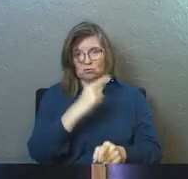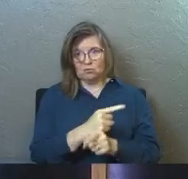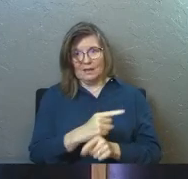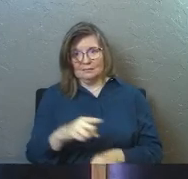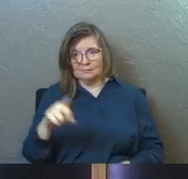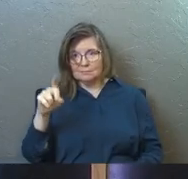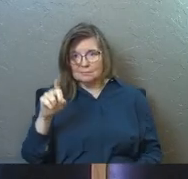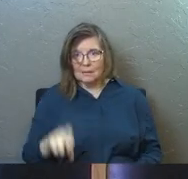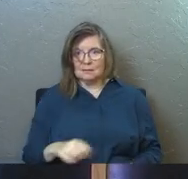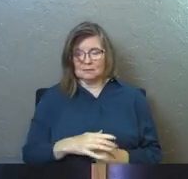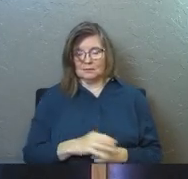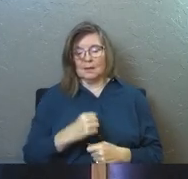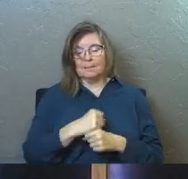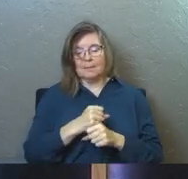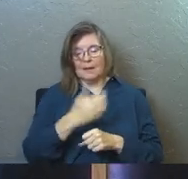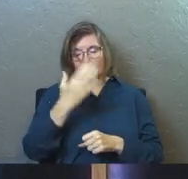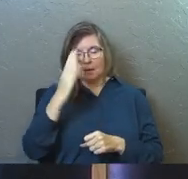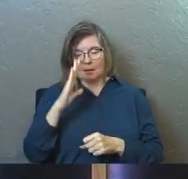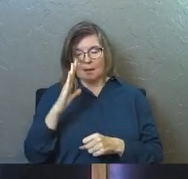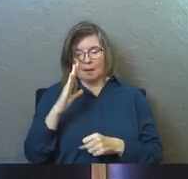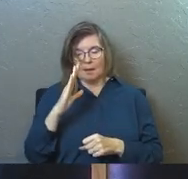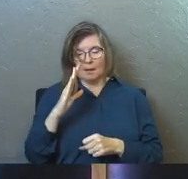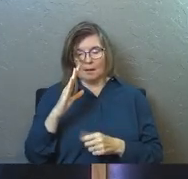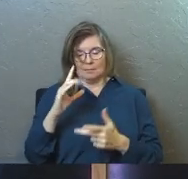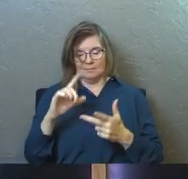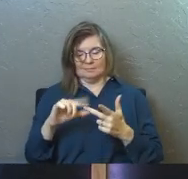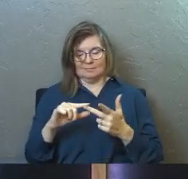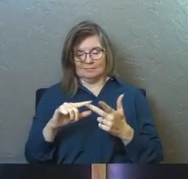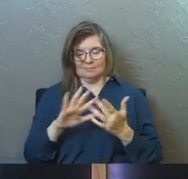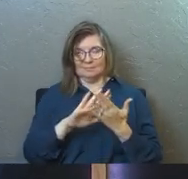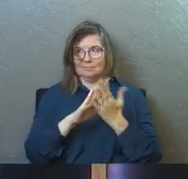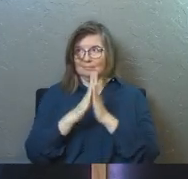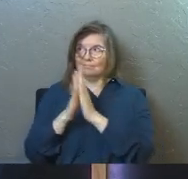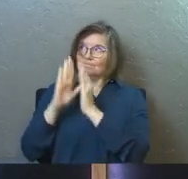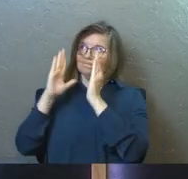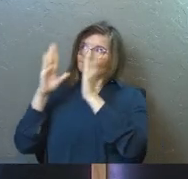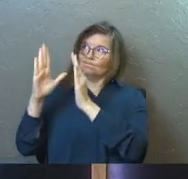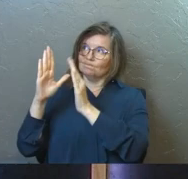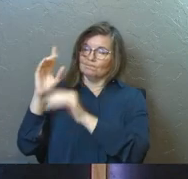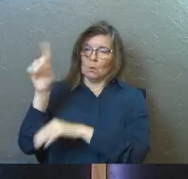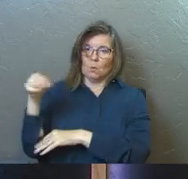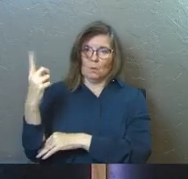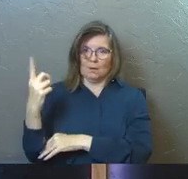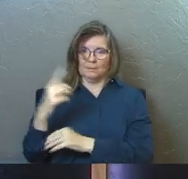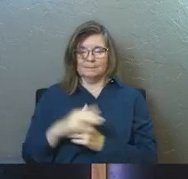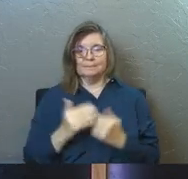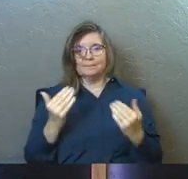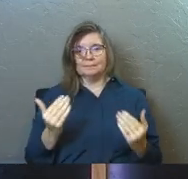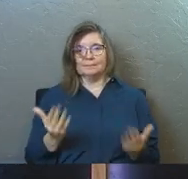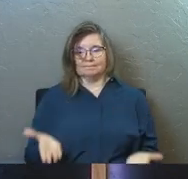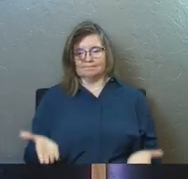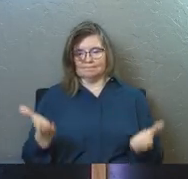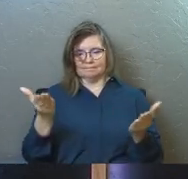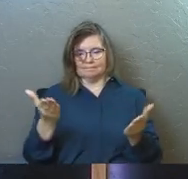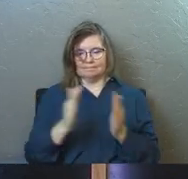right. Make God alone your master. Let's pray. Would you guys stand?